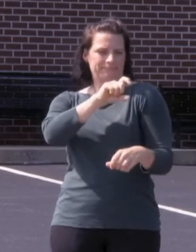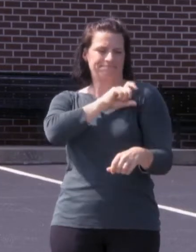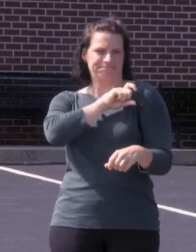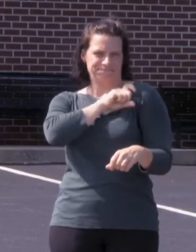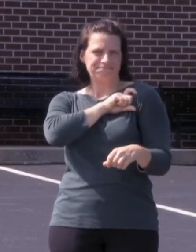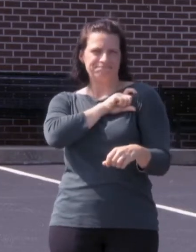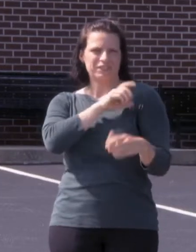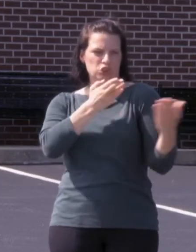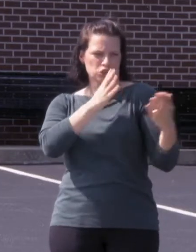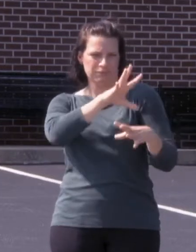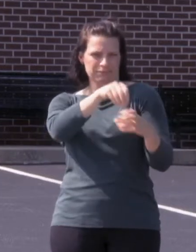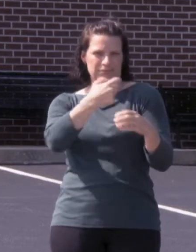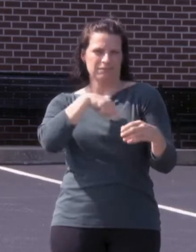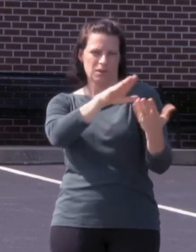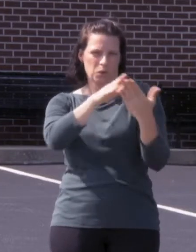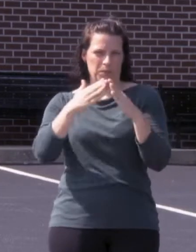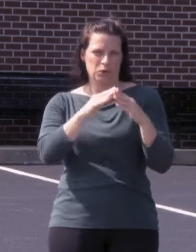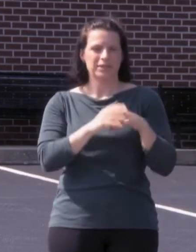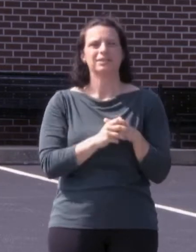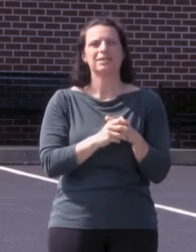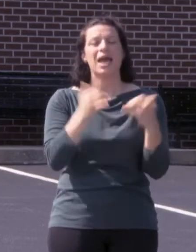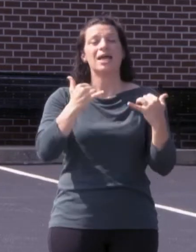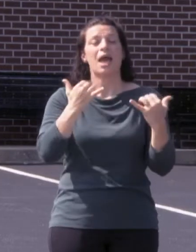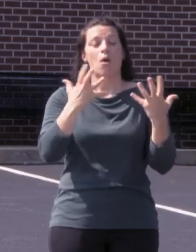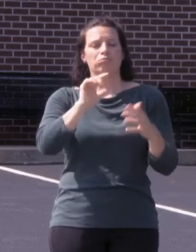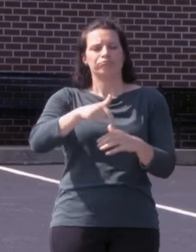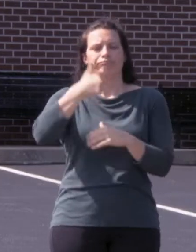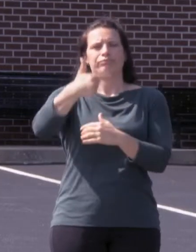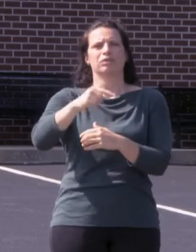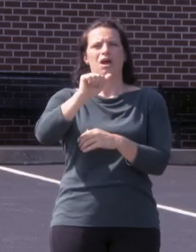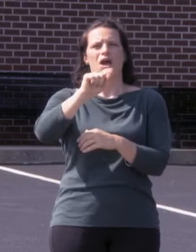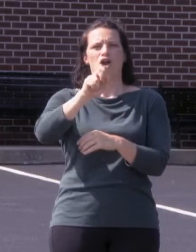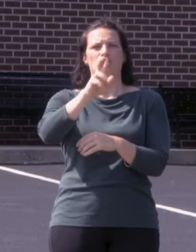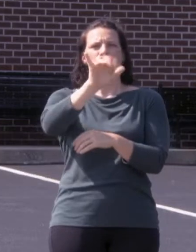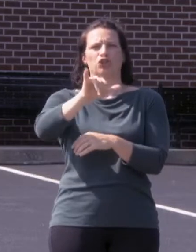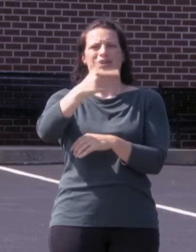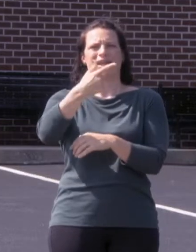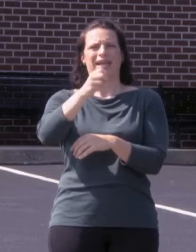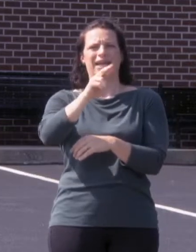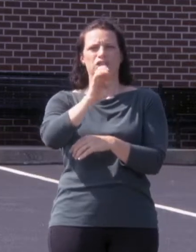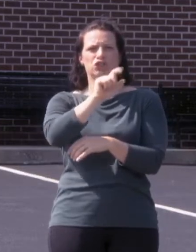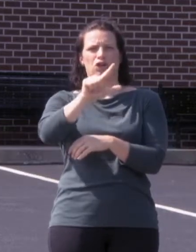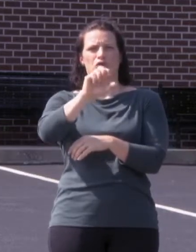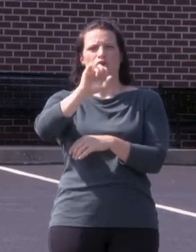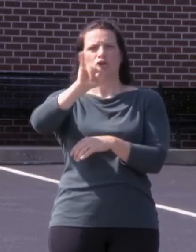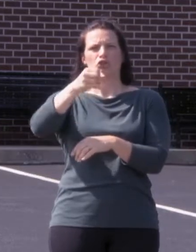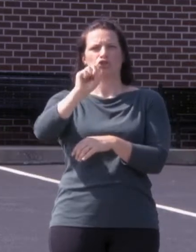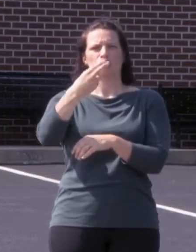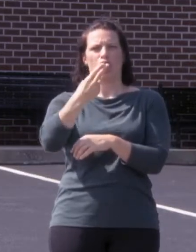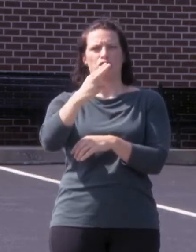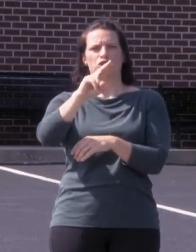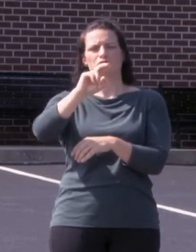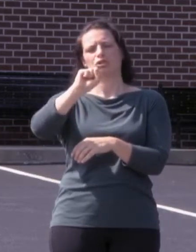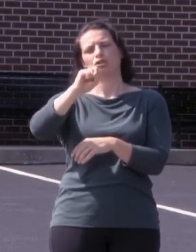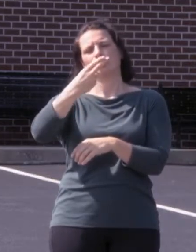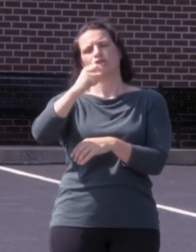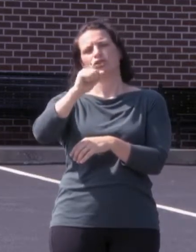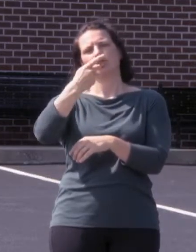serving in our communities. And now I'd like to turn it over to Attorney General Josh Shapiro. Thank